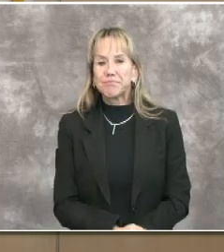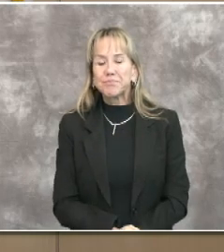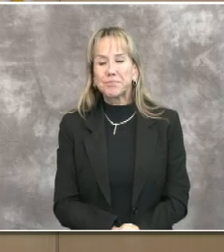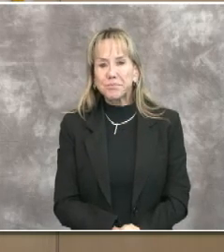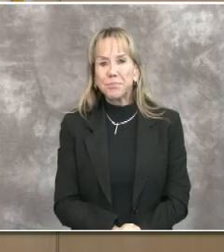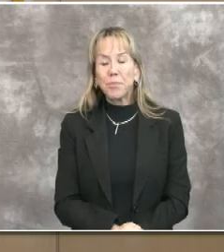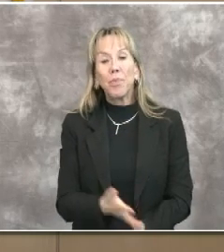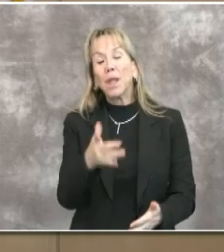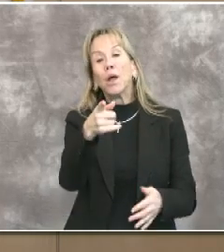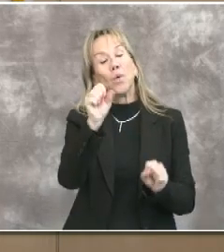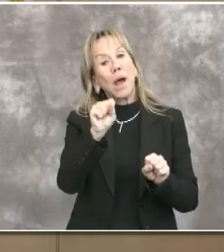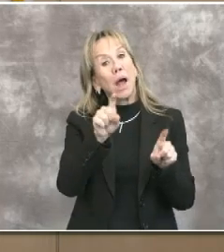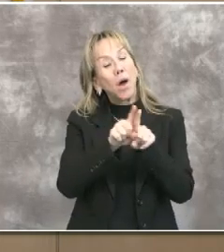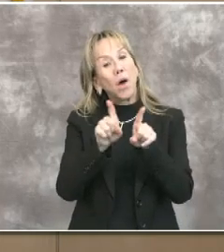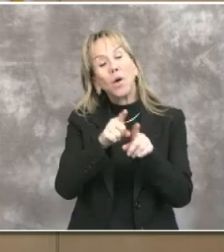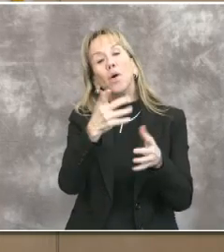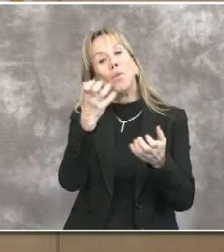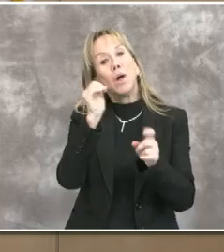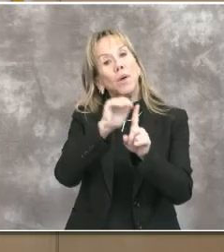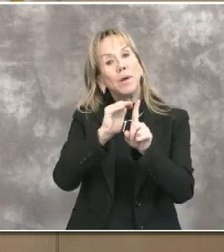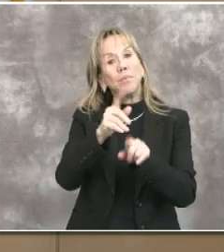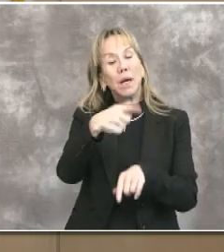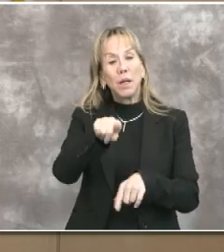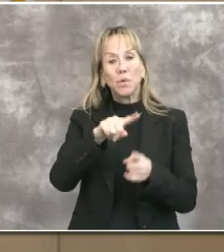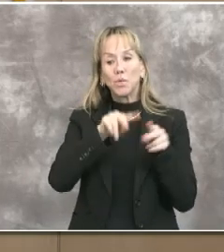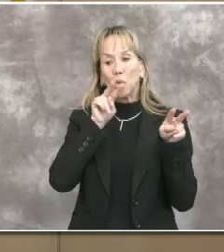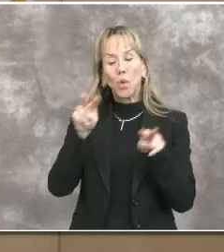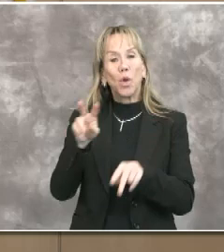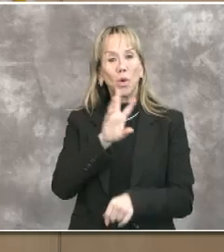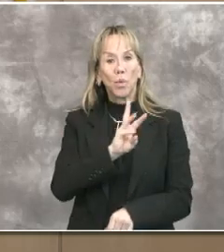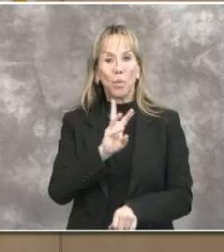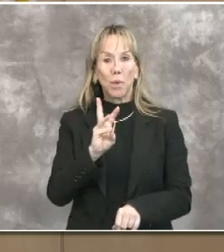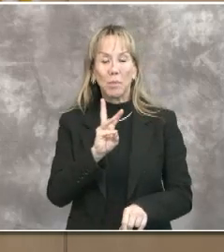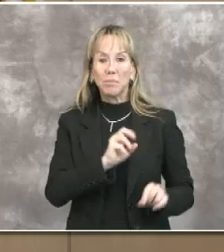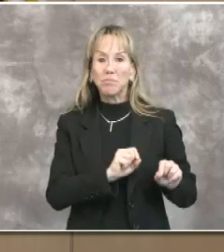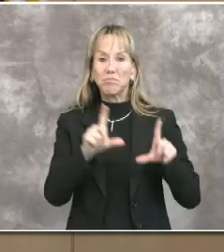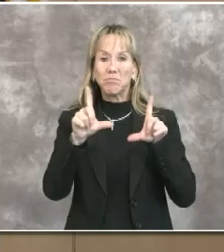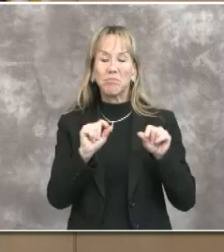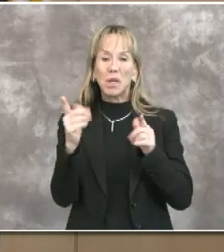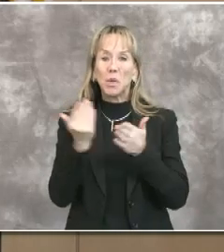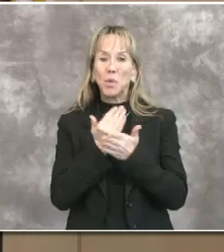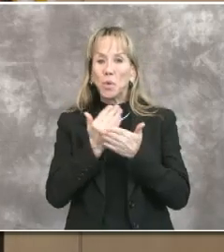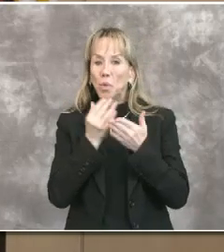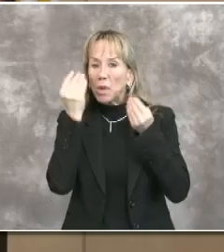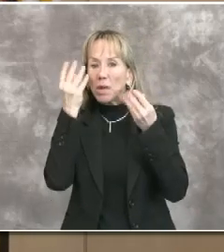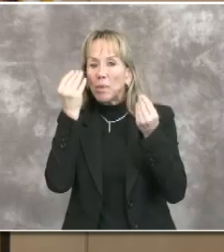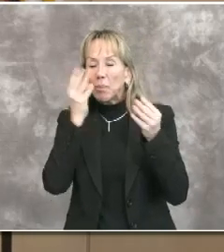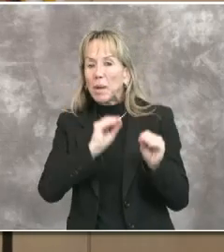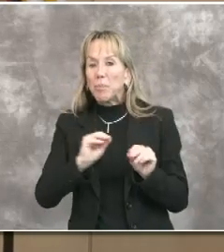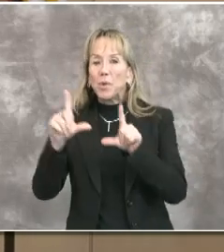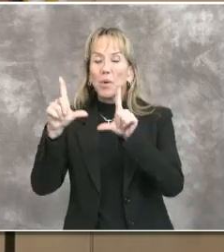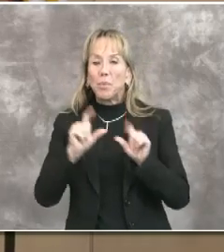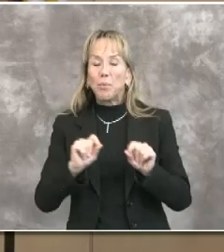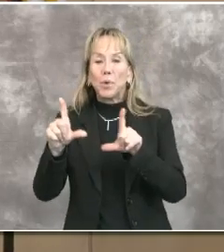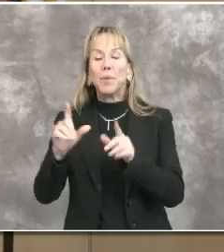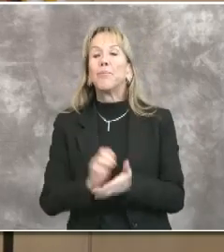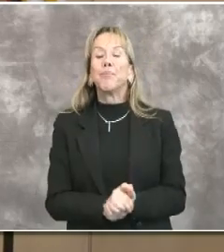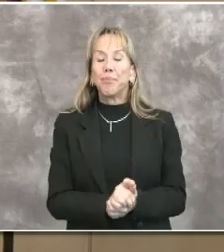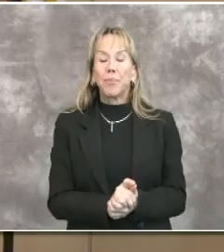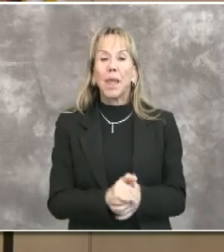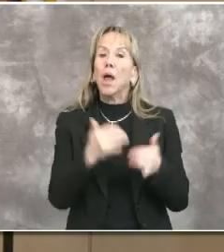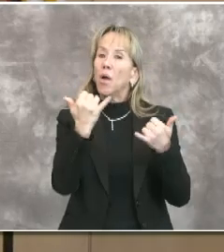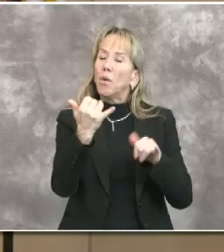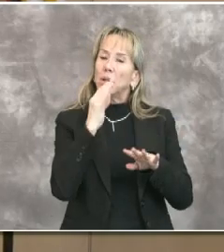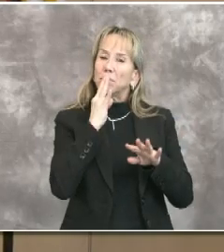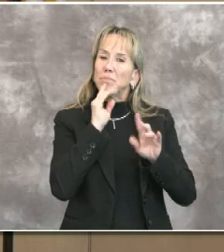please check the website for all of this updated information. And regarding outbreaks in congregate and community